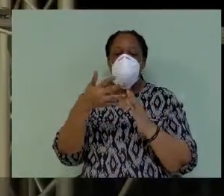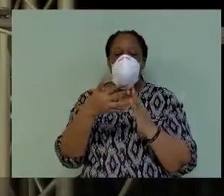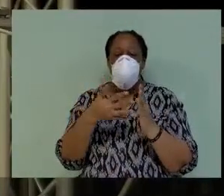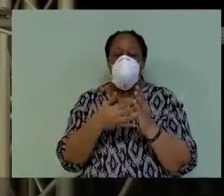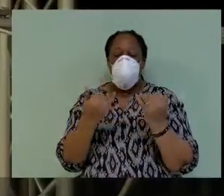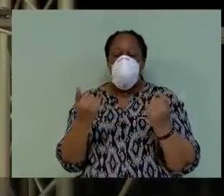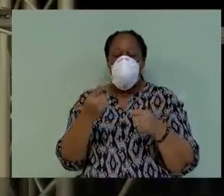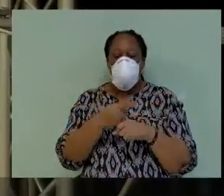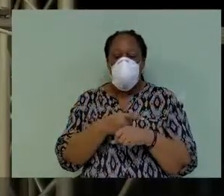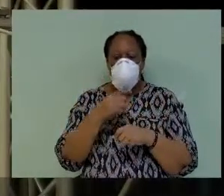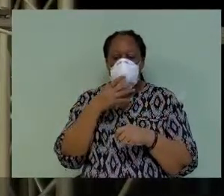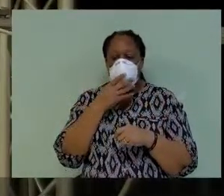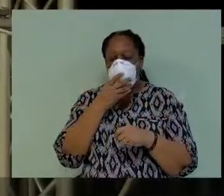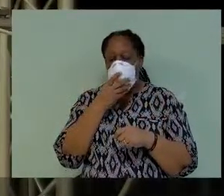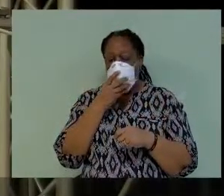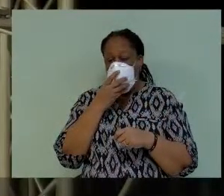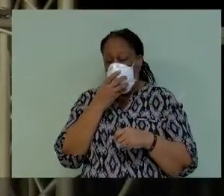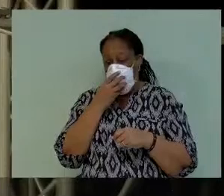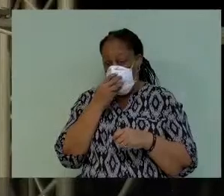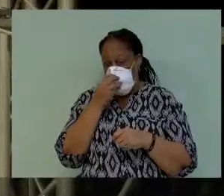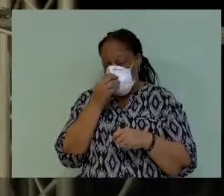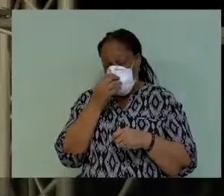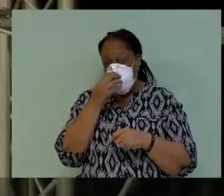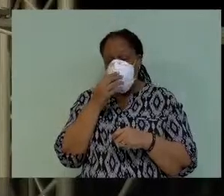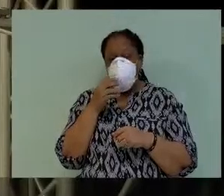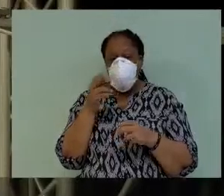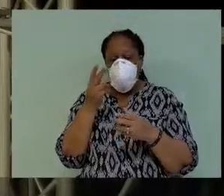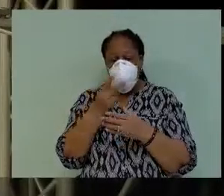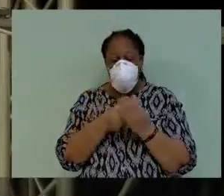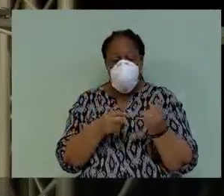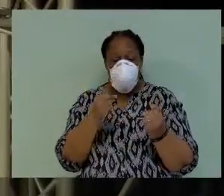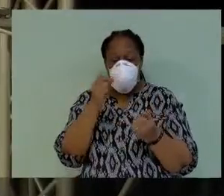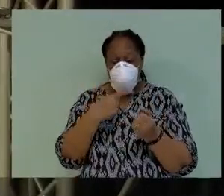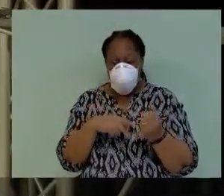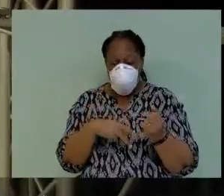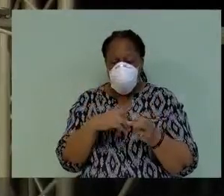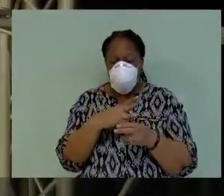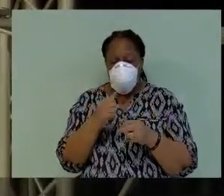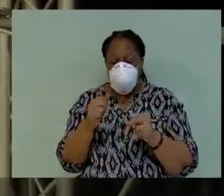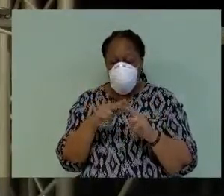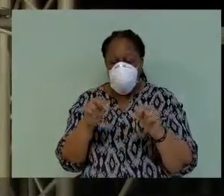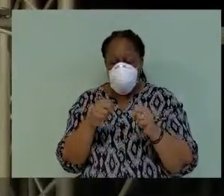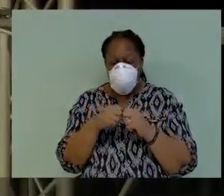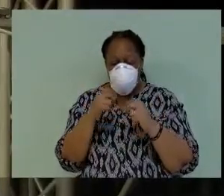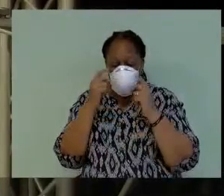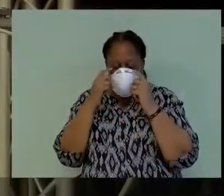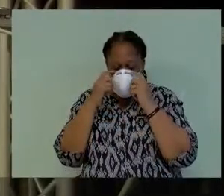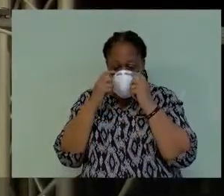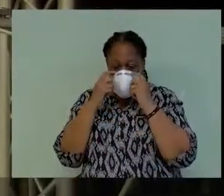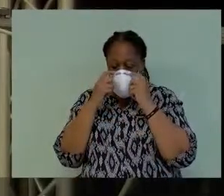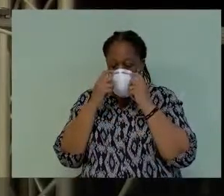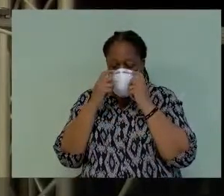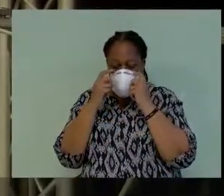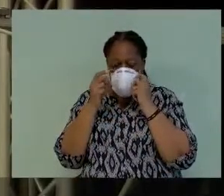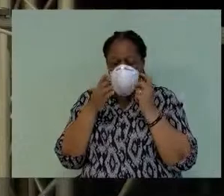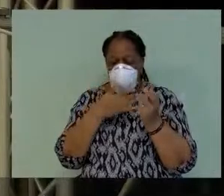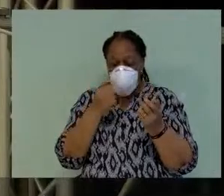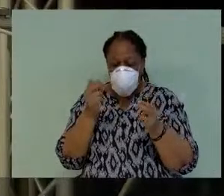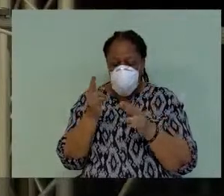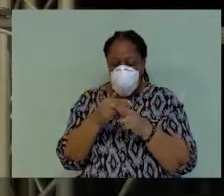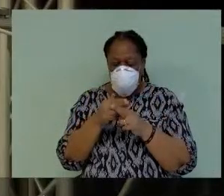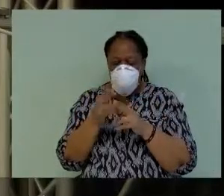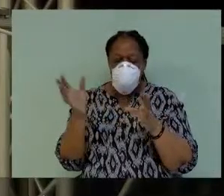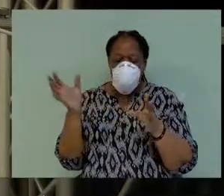today, and both in St. Kitts and in Nevis, and we should expect results